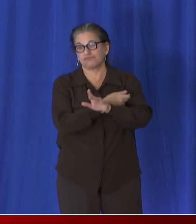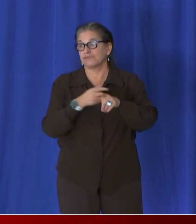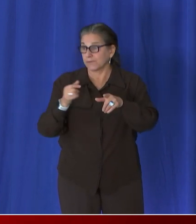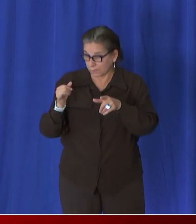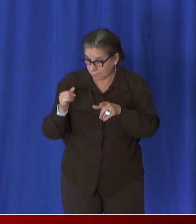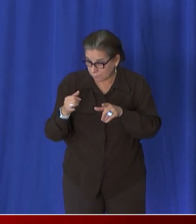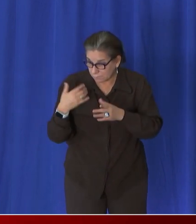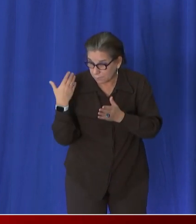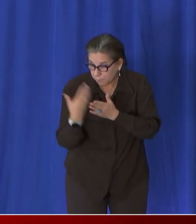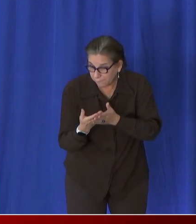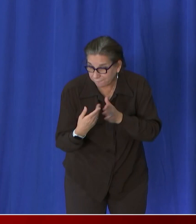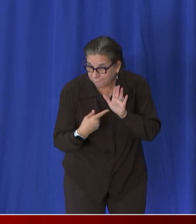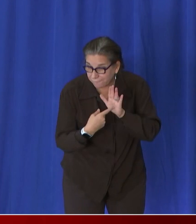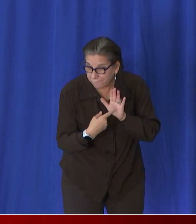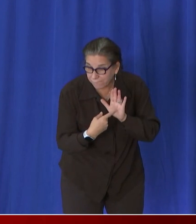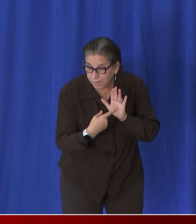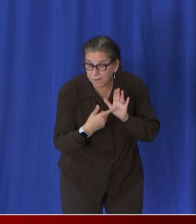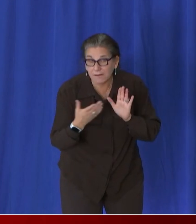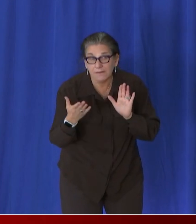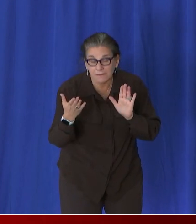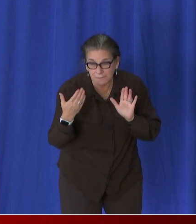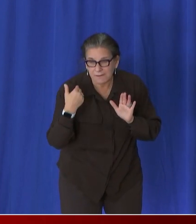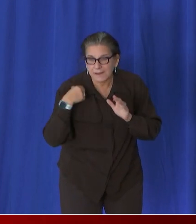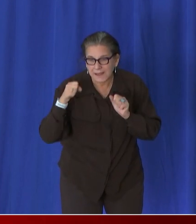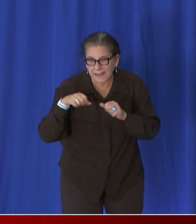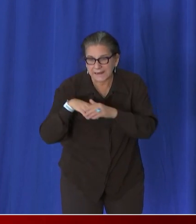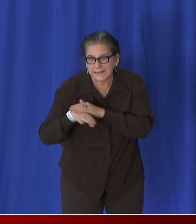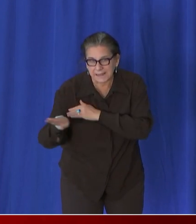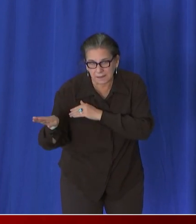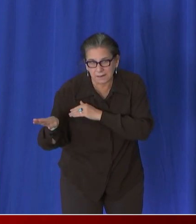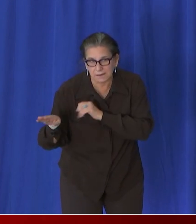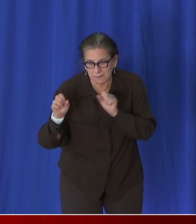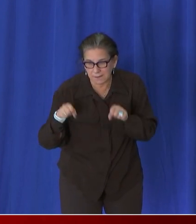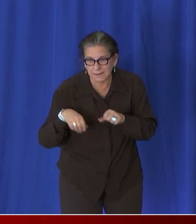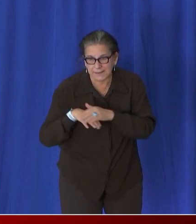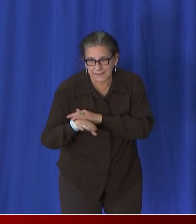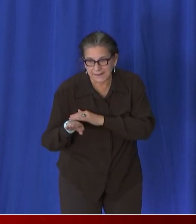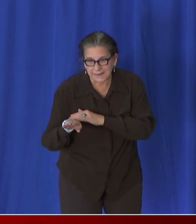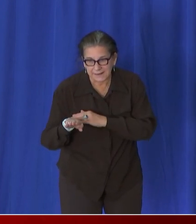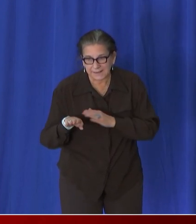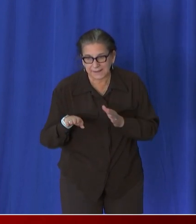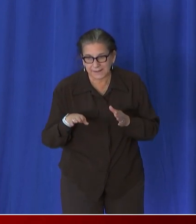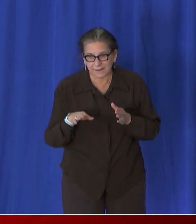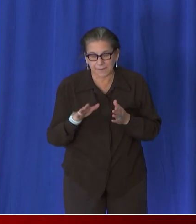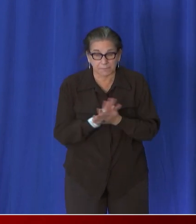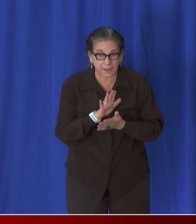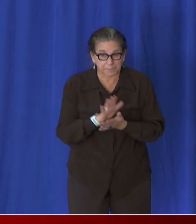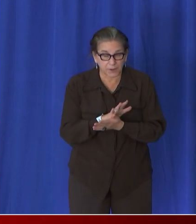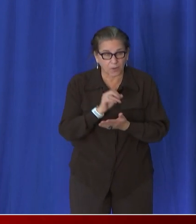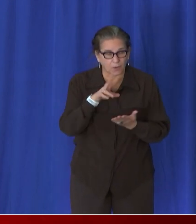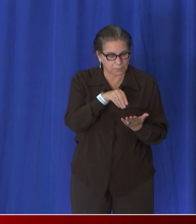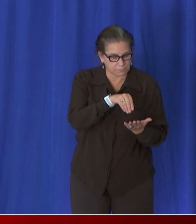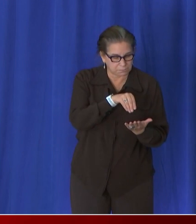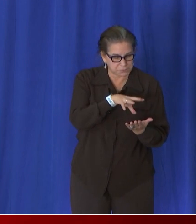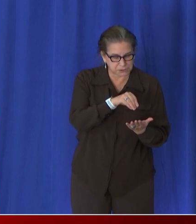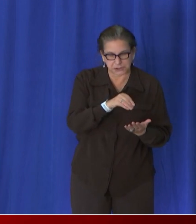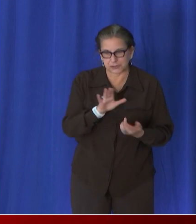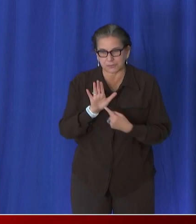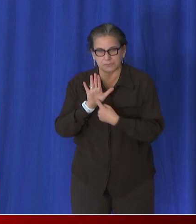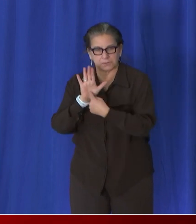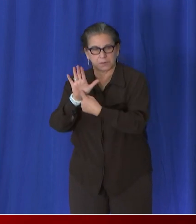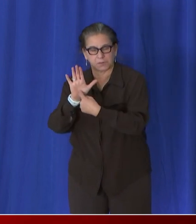an original paper version or digital version, an immunization record printout from their healthcare